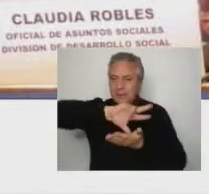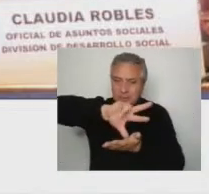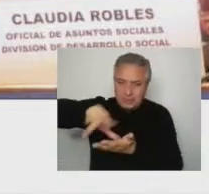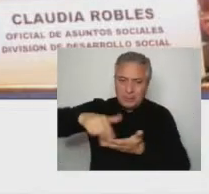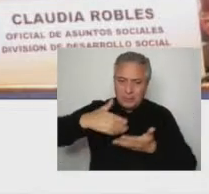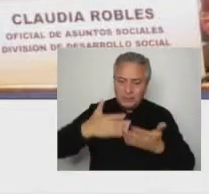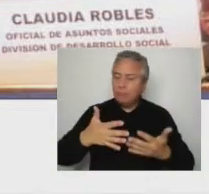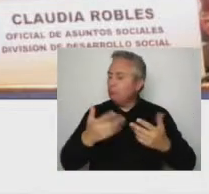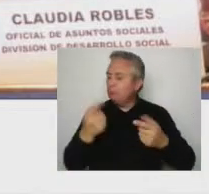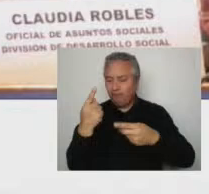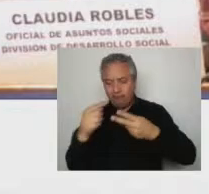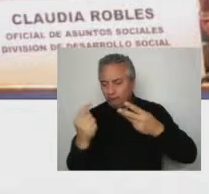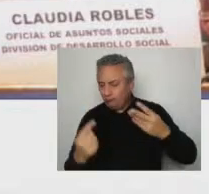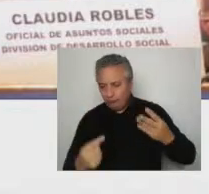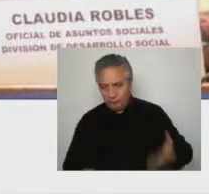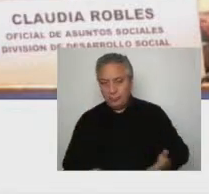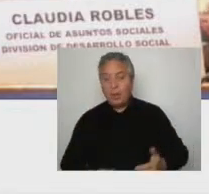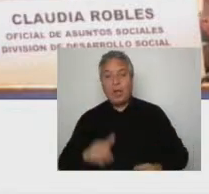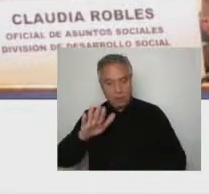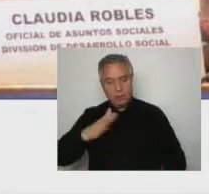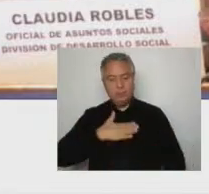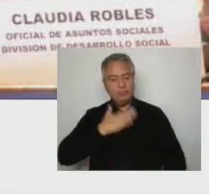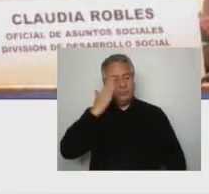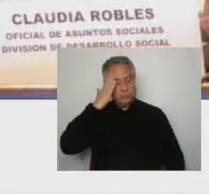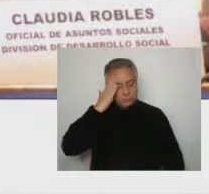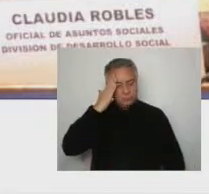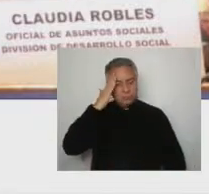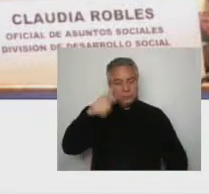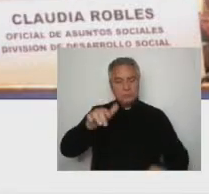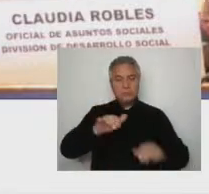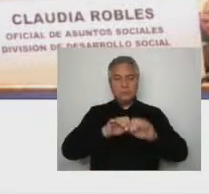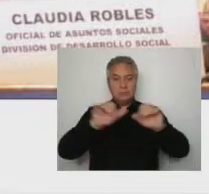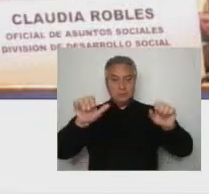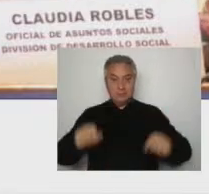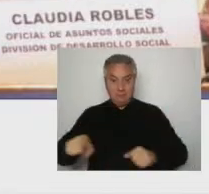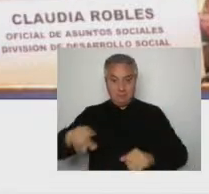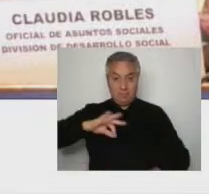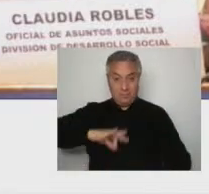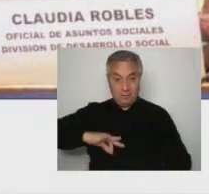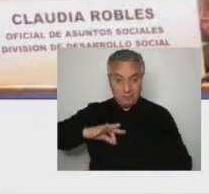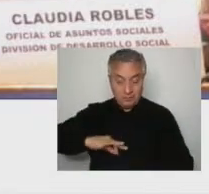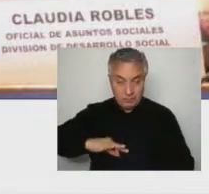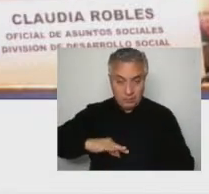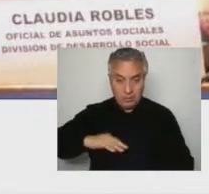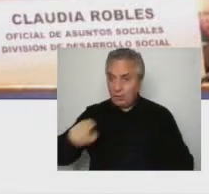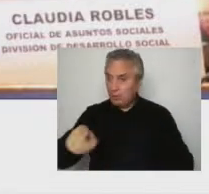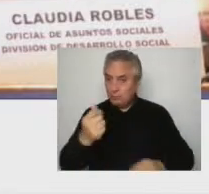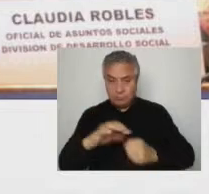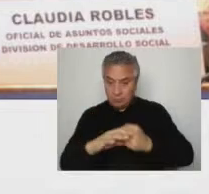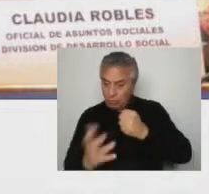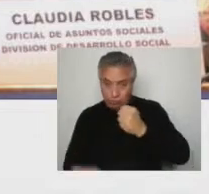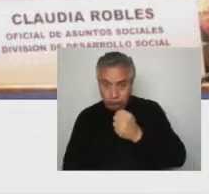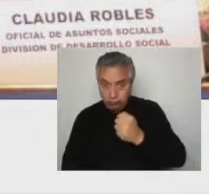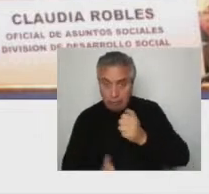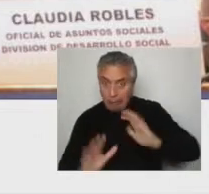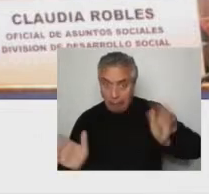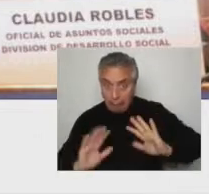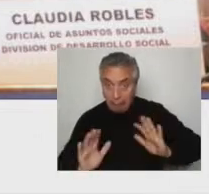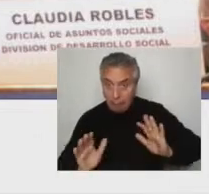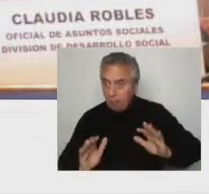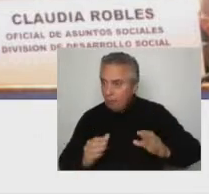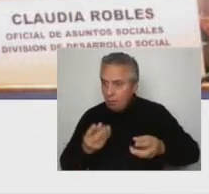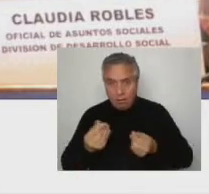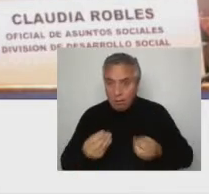pension systems, understanding that there is an increasing pressure upon pension systems that lack sufficient resources, and that